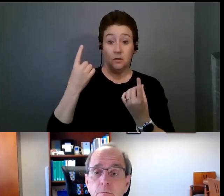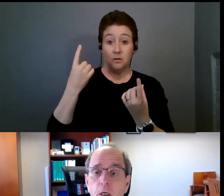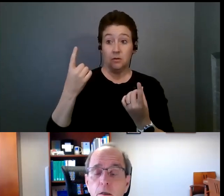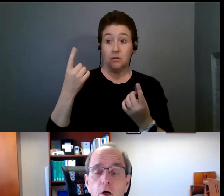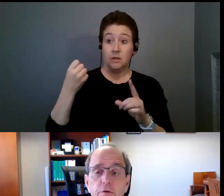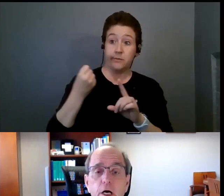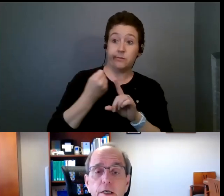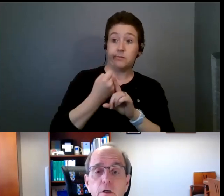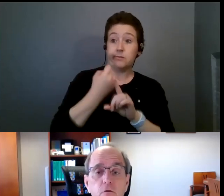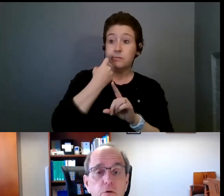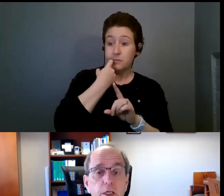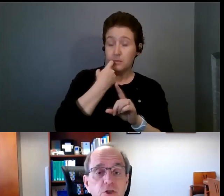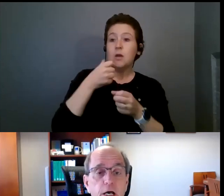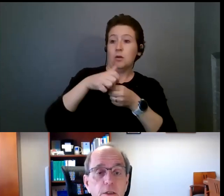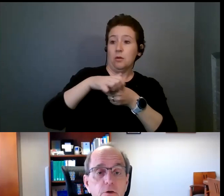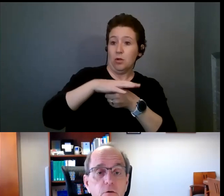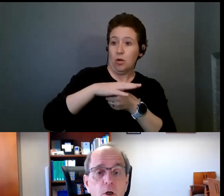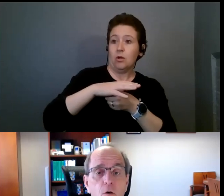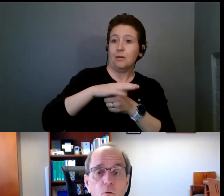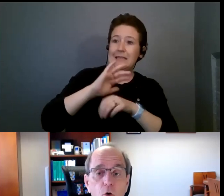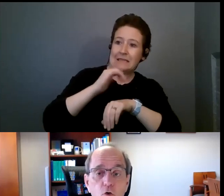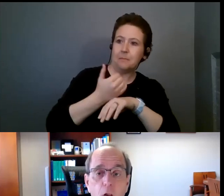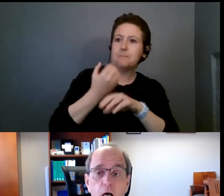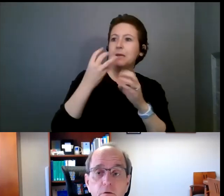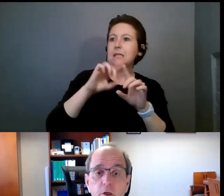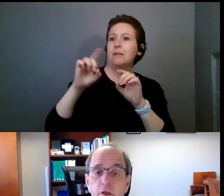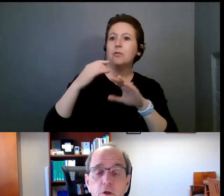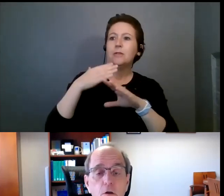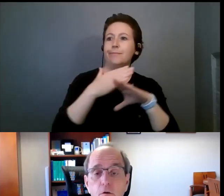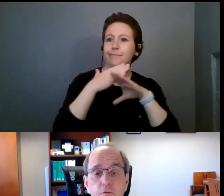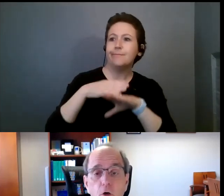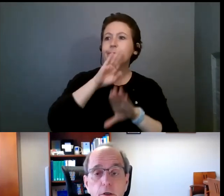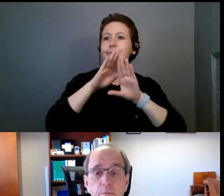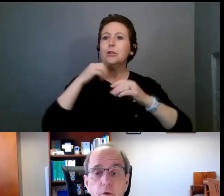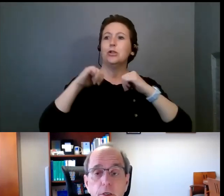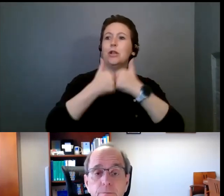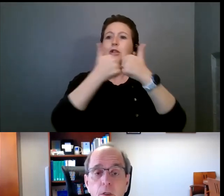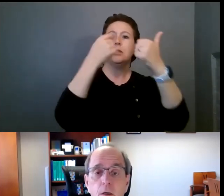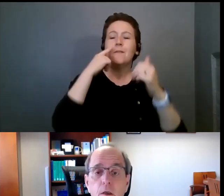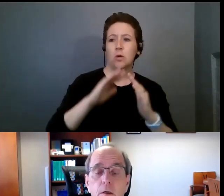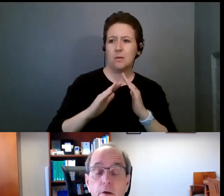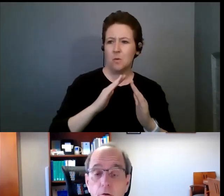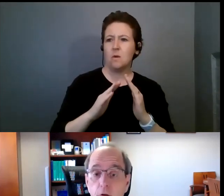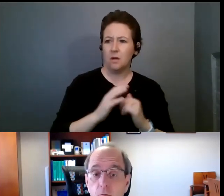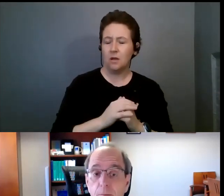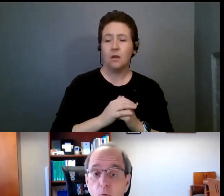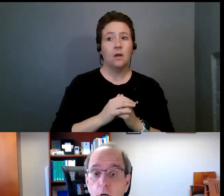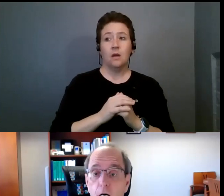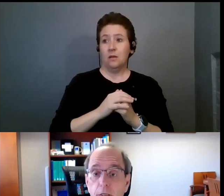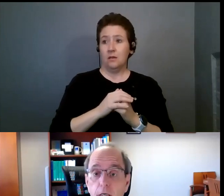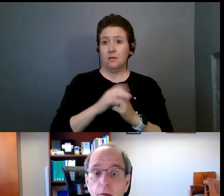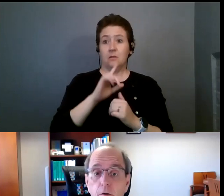year, COVID-19 has created challenges, roadblocks, and difficulties for our community. None of these may be